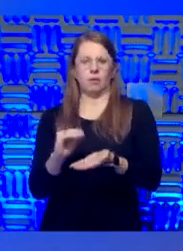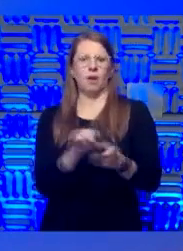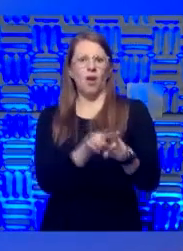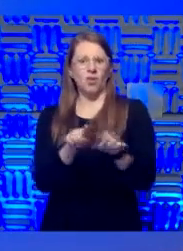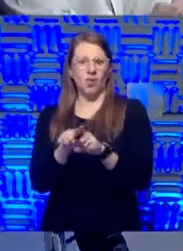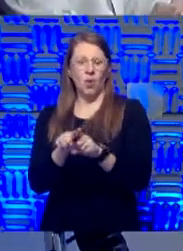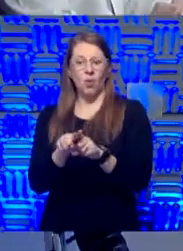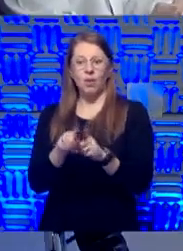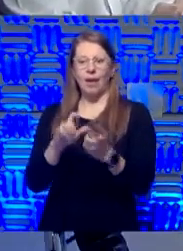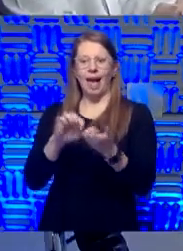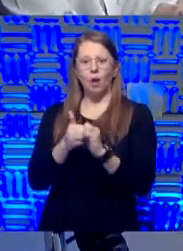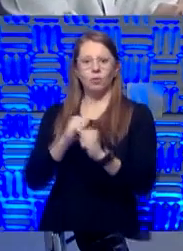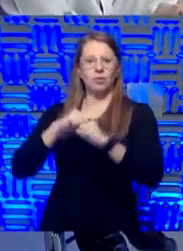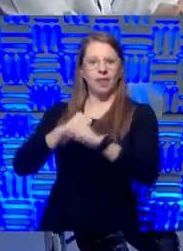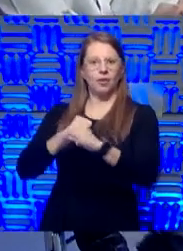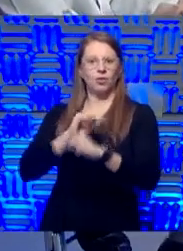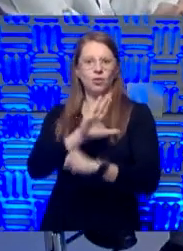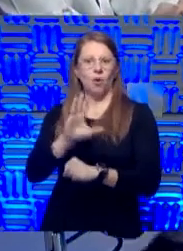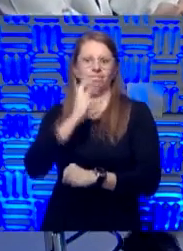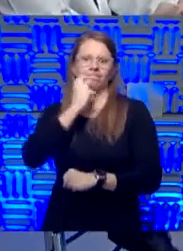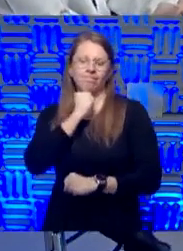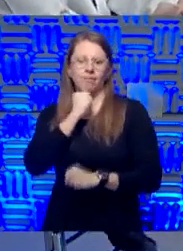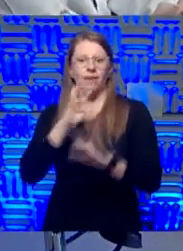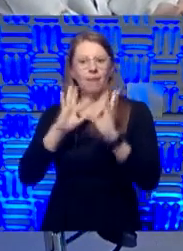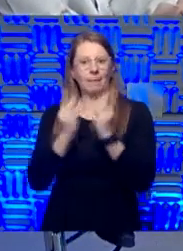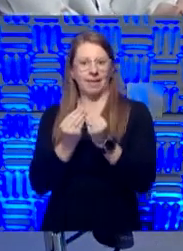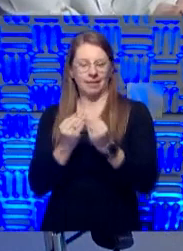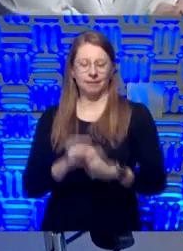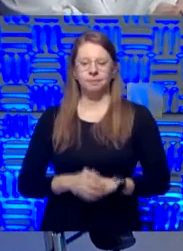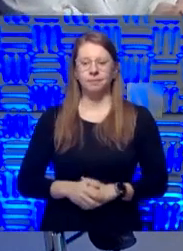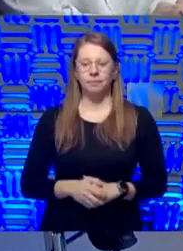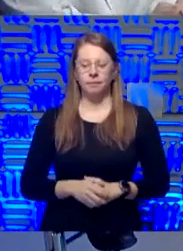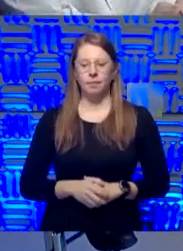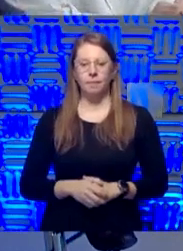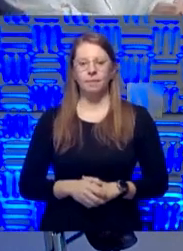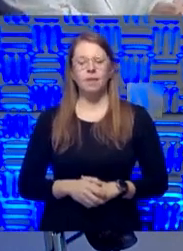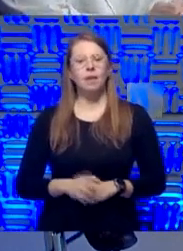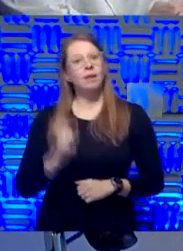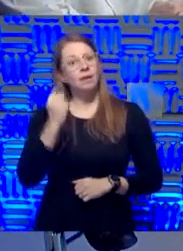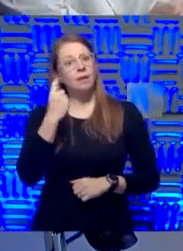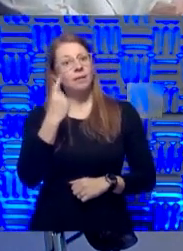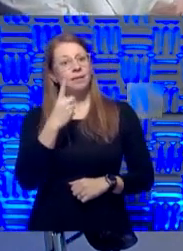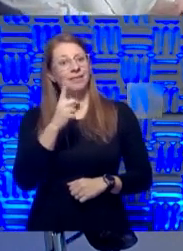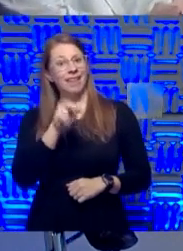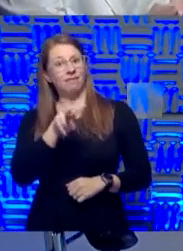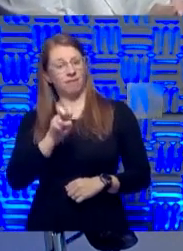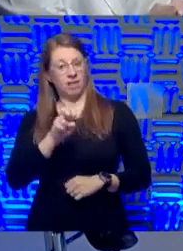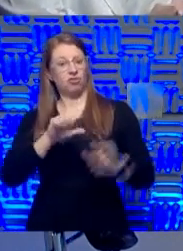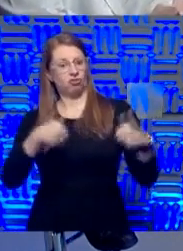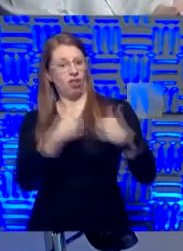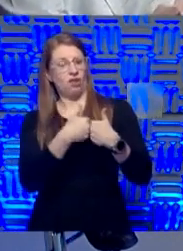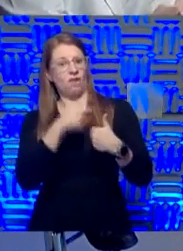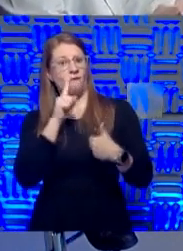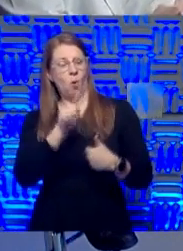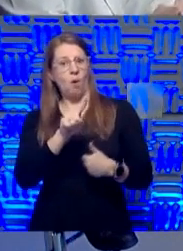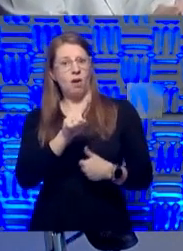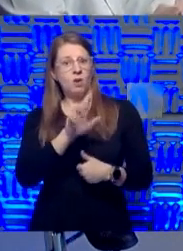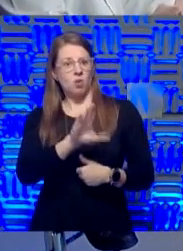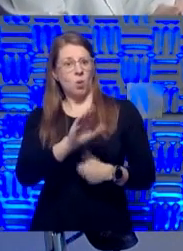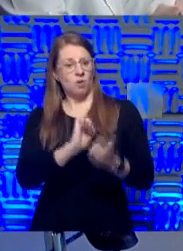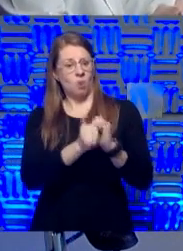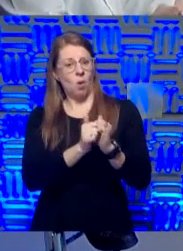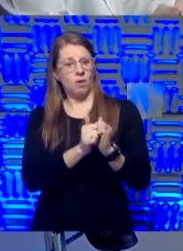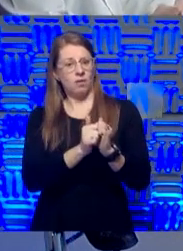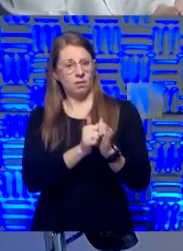ones. Dave, this has been a challenging time for youth sports as well, and as a former YMCA